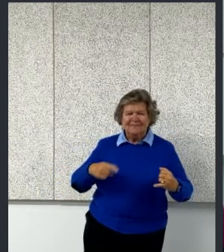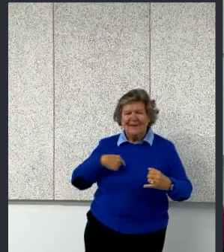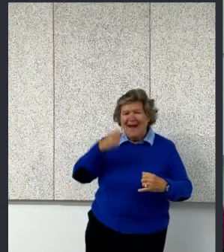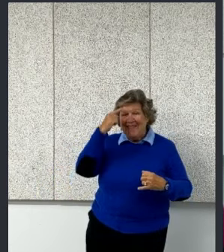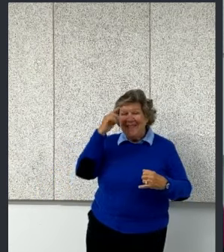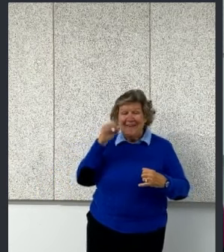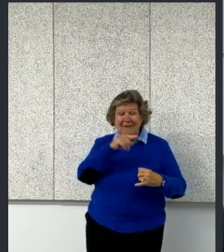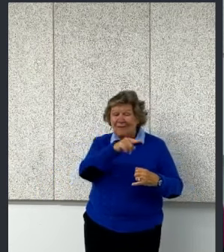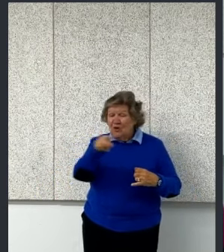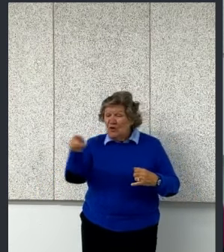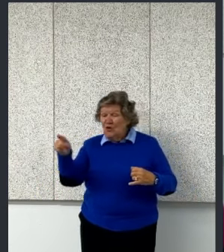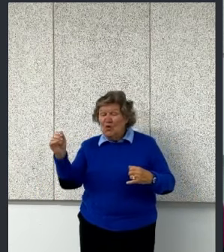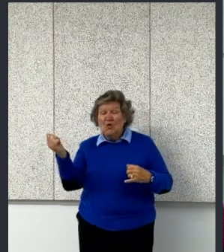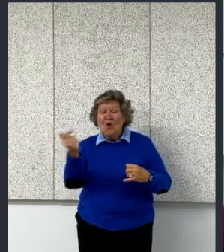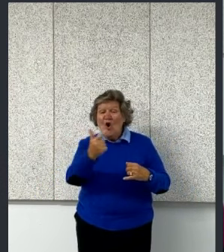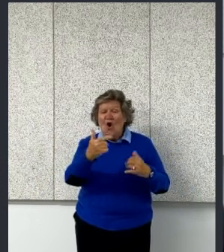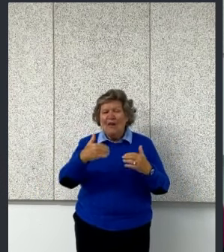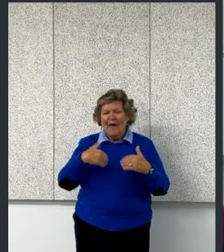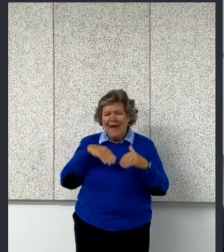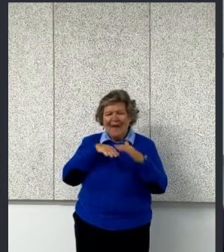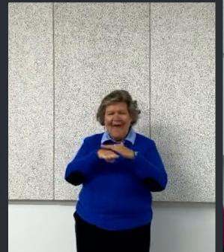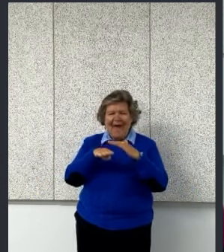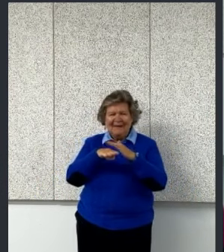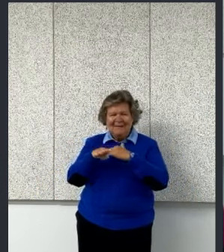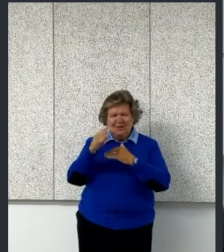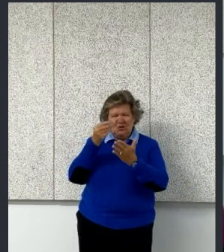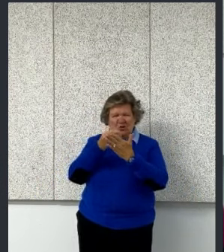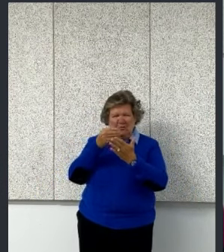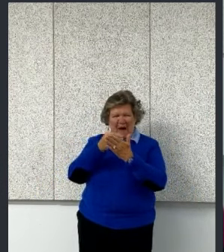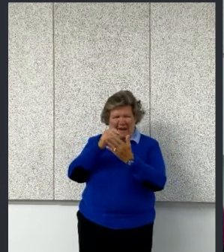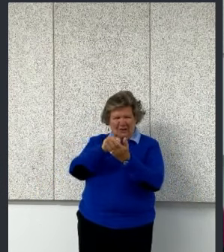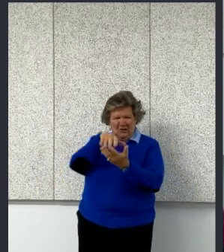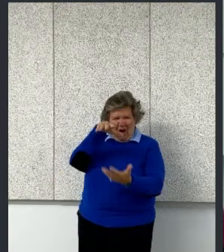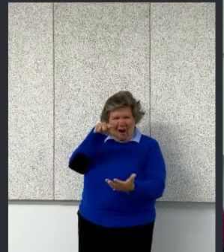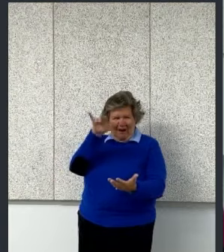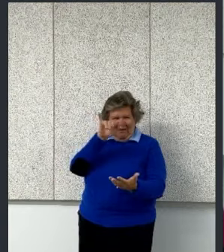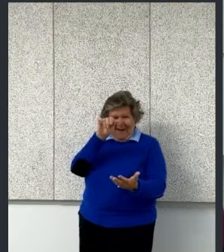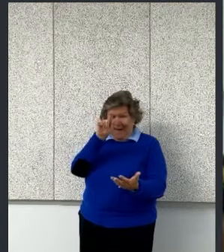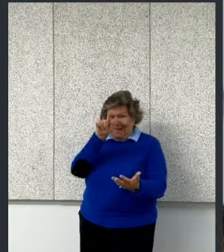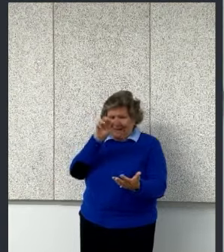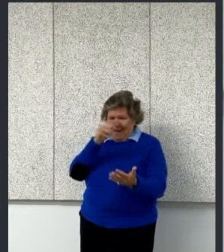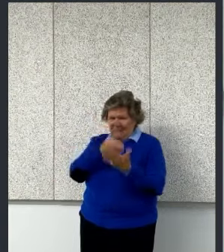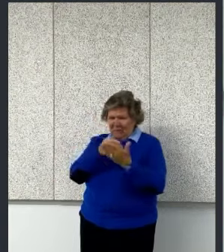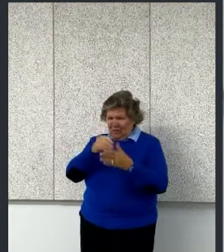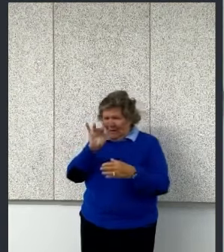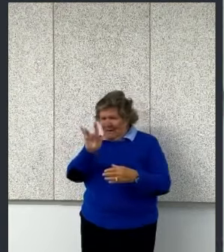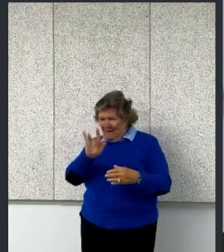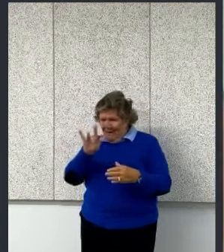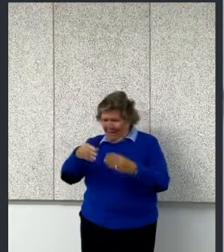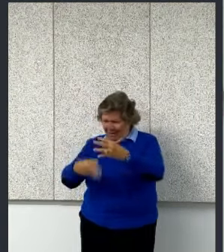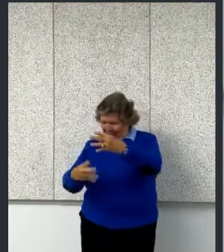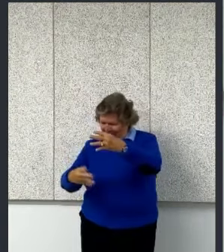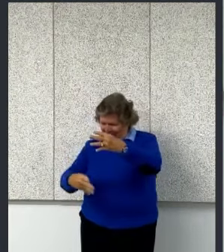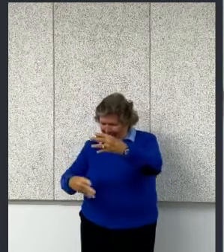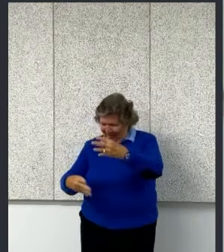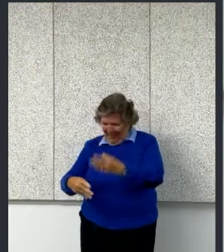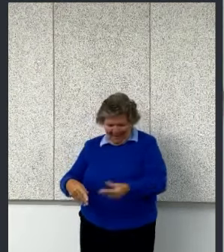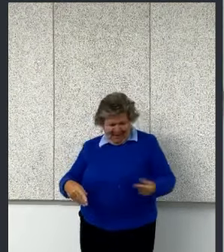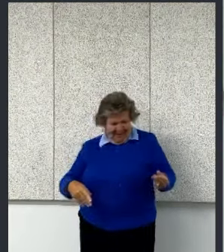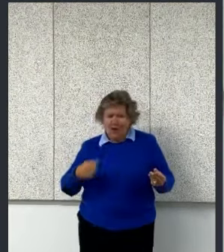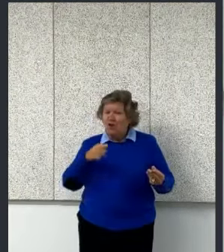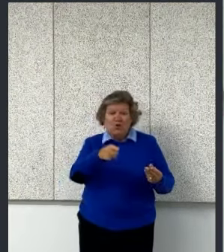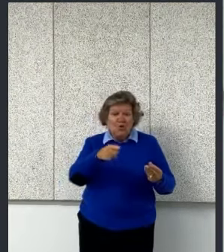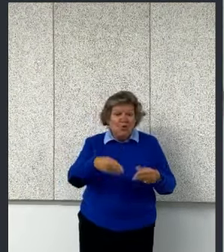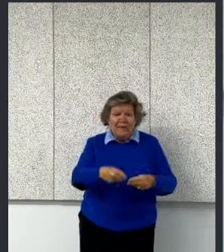had access to an unlimited ATM machine, you would just distribute as much as you can, as quickly as you can.